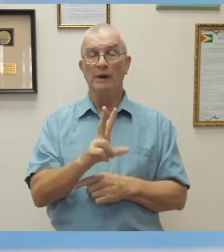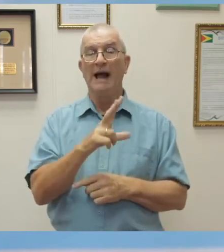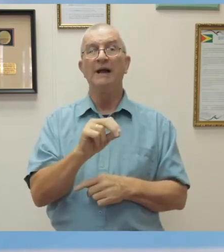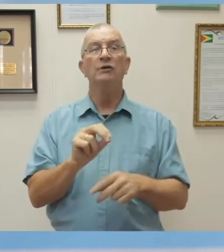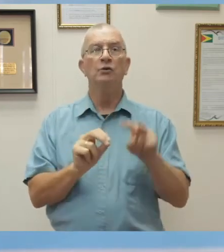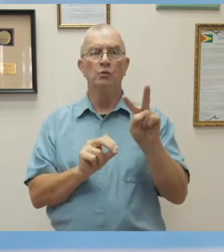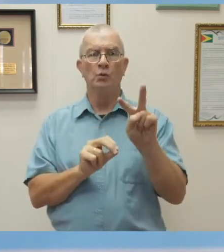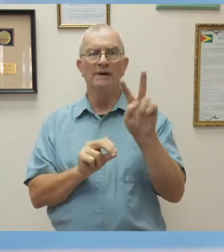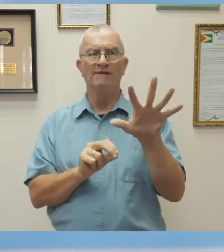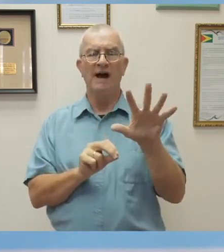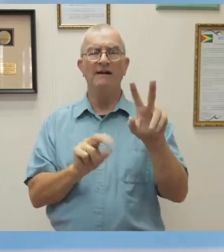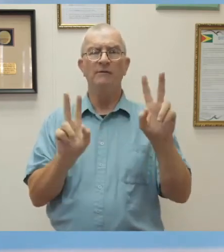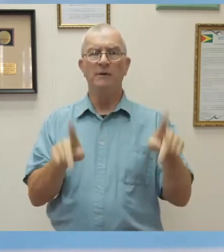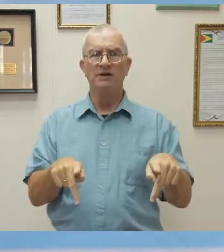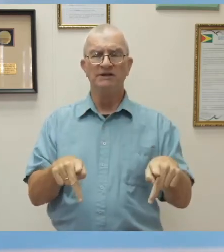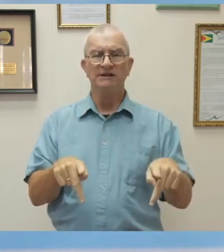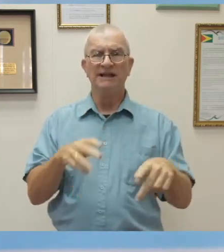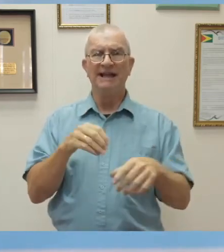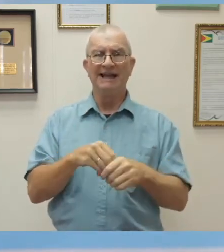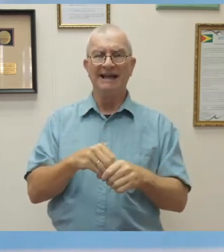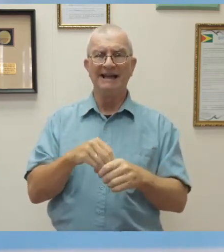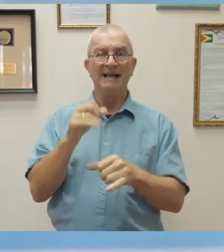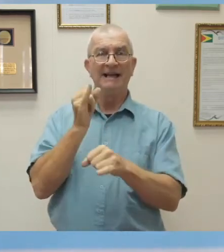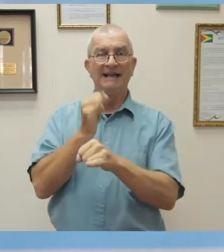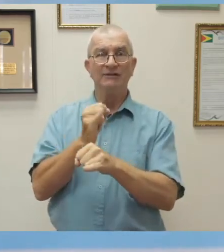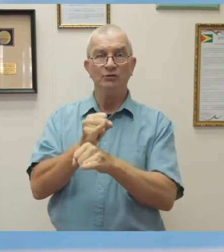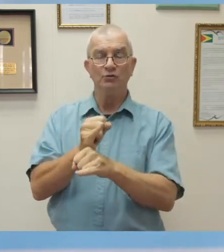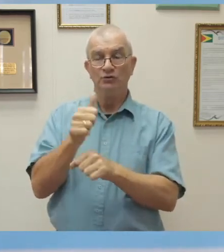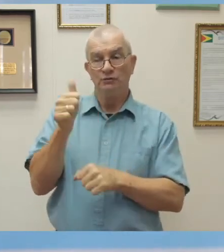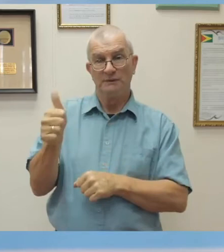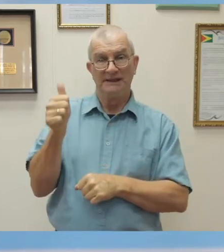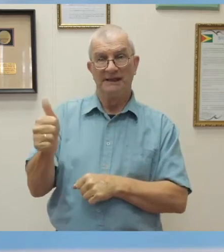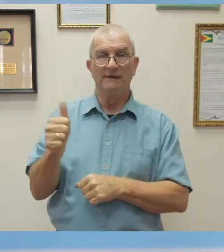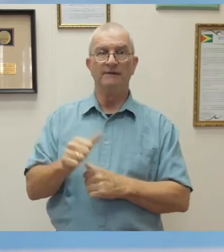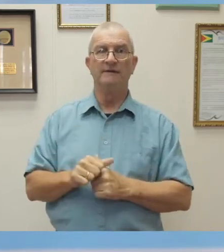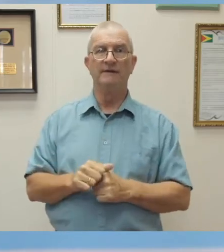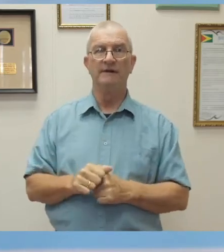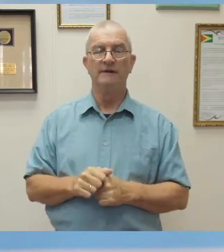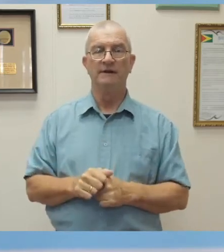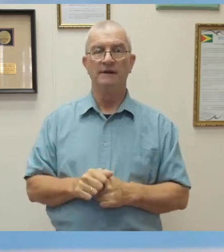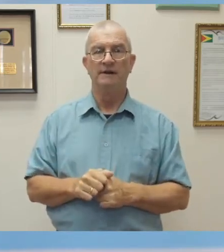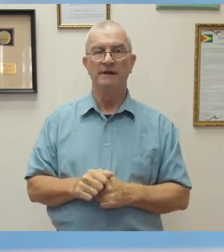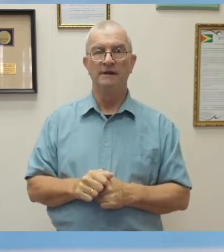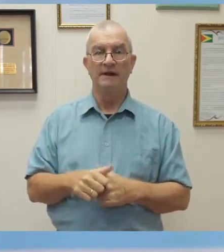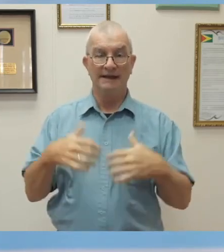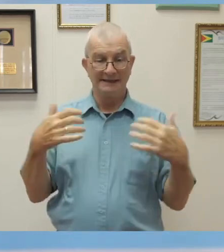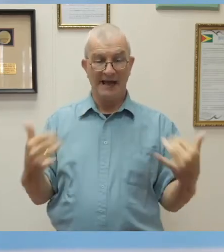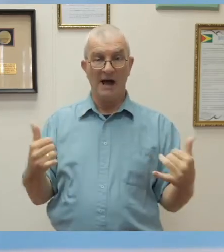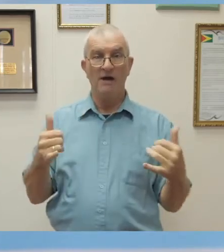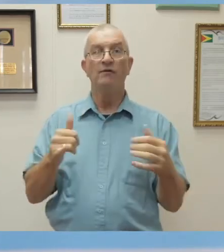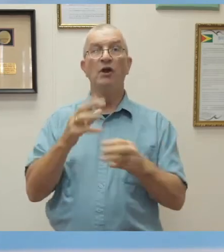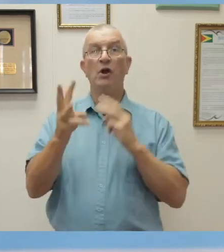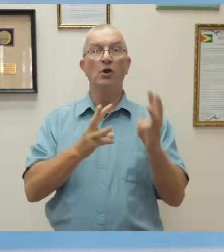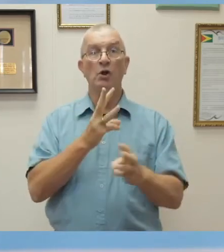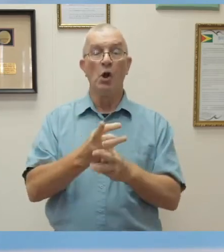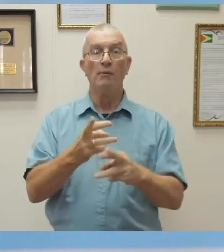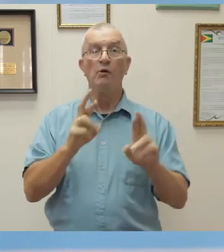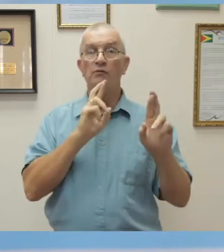and 25 persons in institutional quarantine. Now for the global